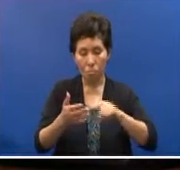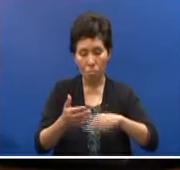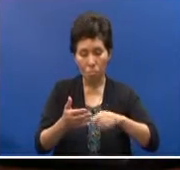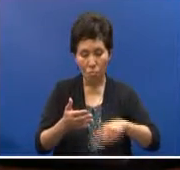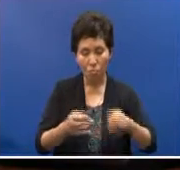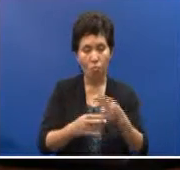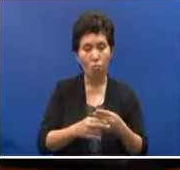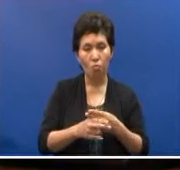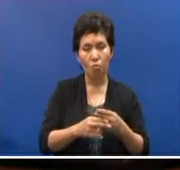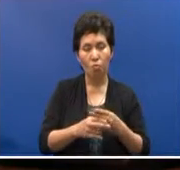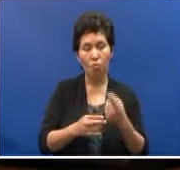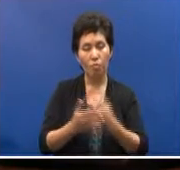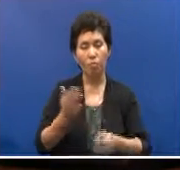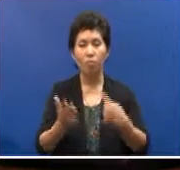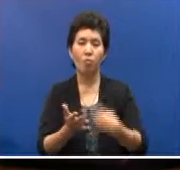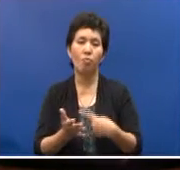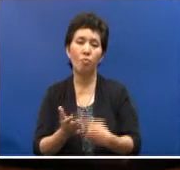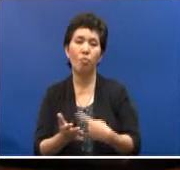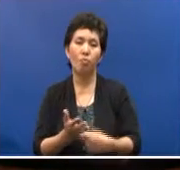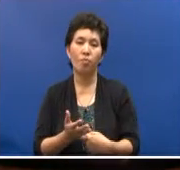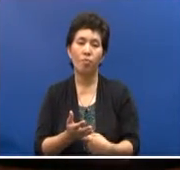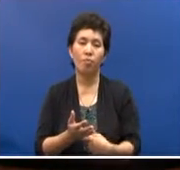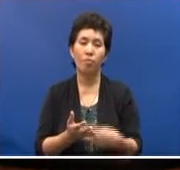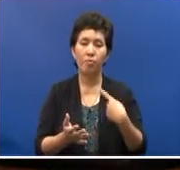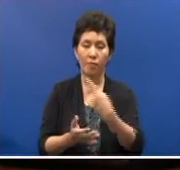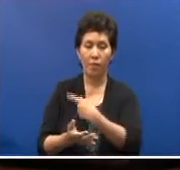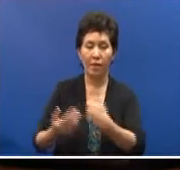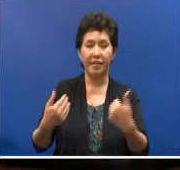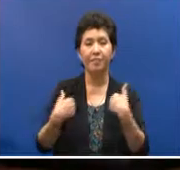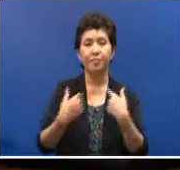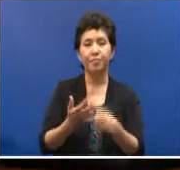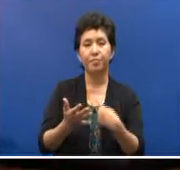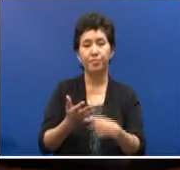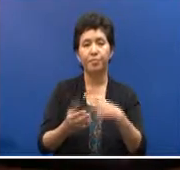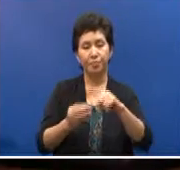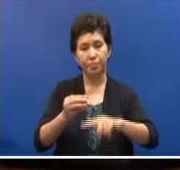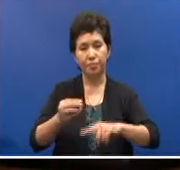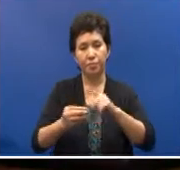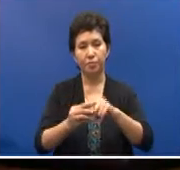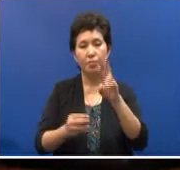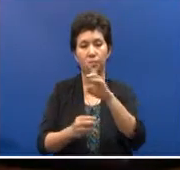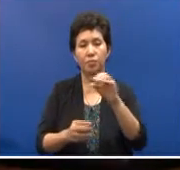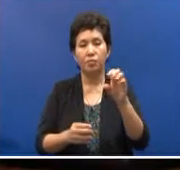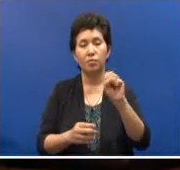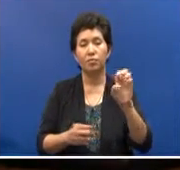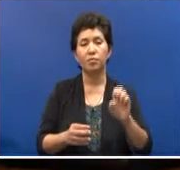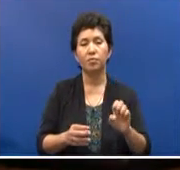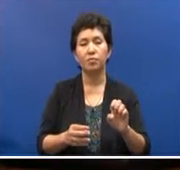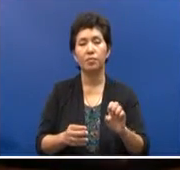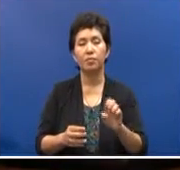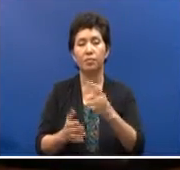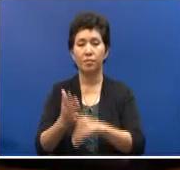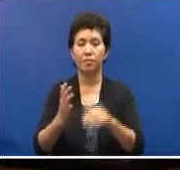have discussed just now. Okay, in the beginning, we have discussed about race and ethnic, right? Whereby